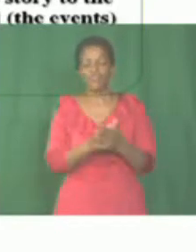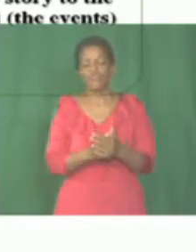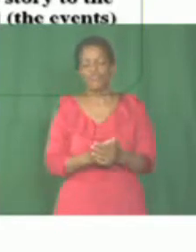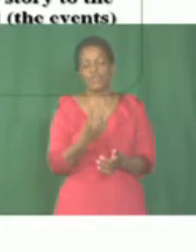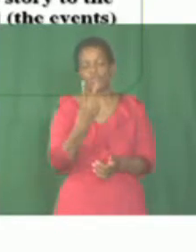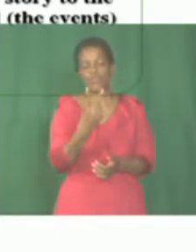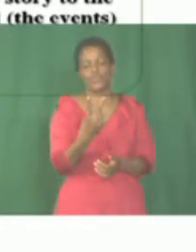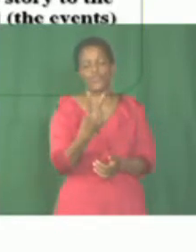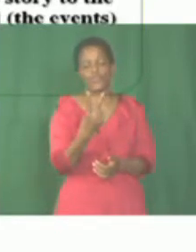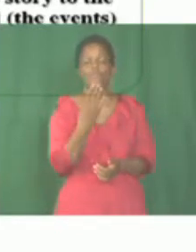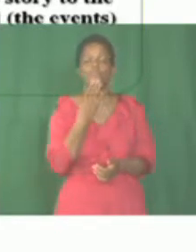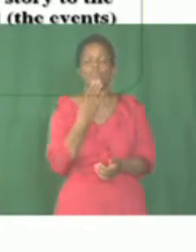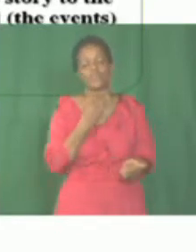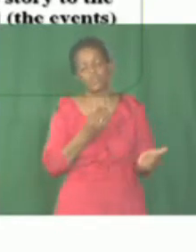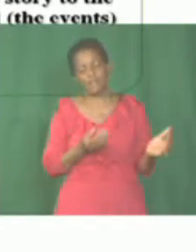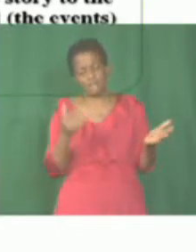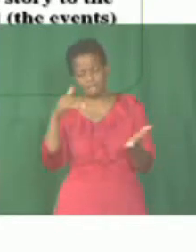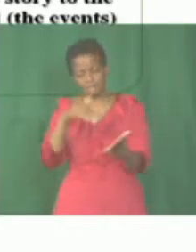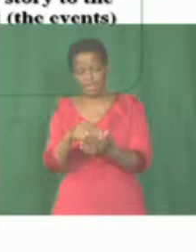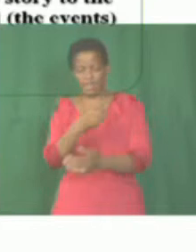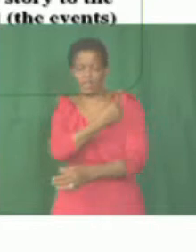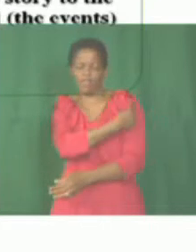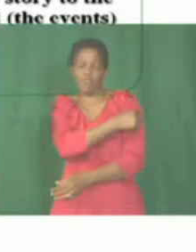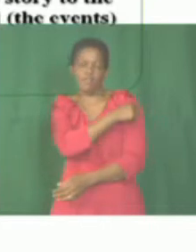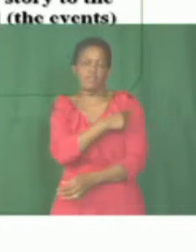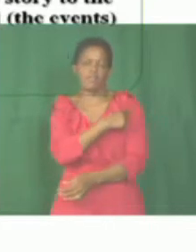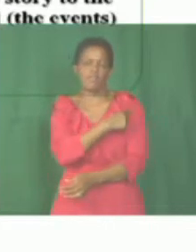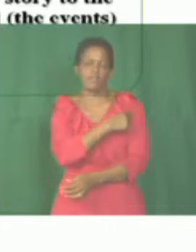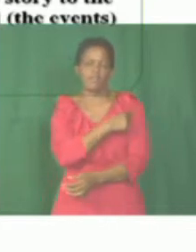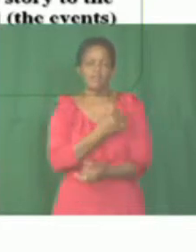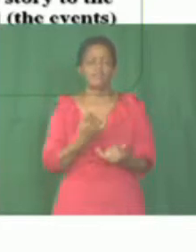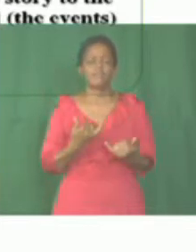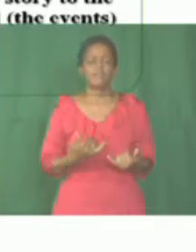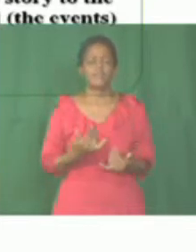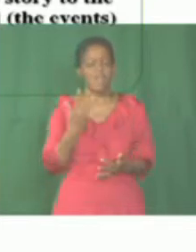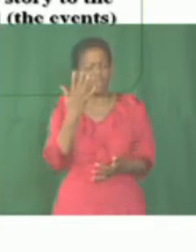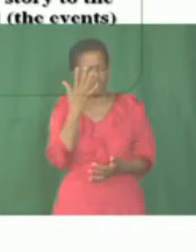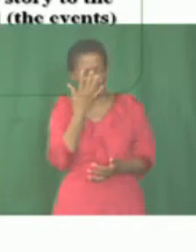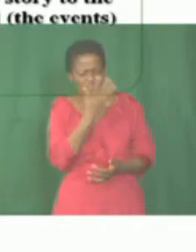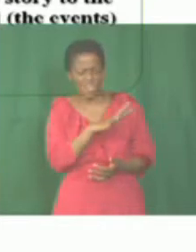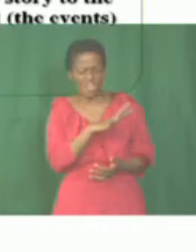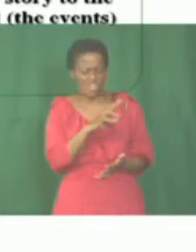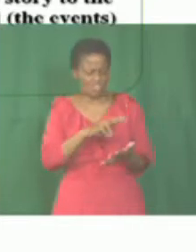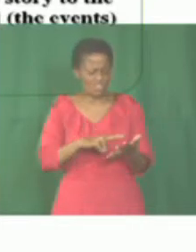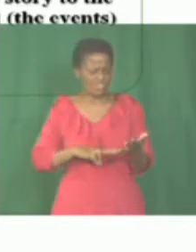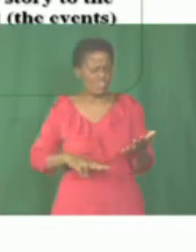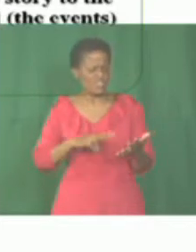at, now I've read the passage. I've finished reading the passage. What was